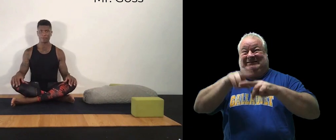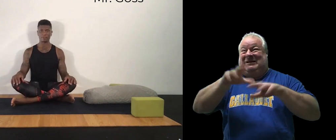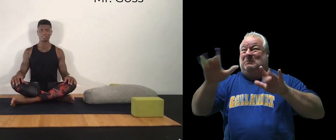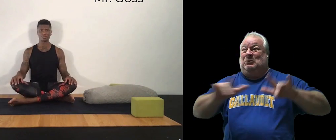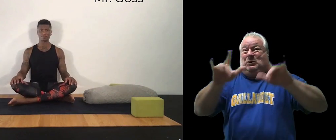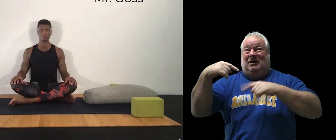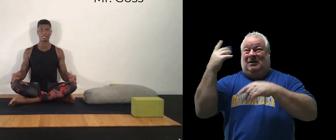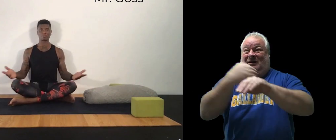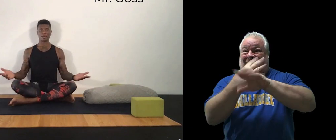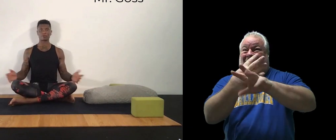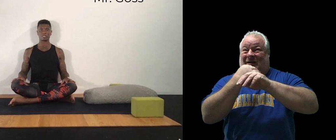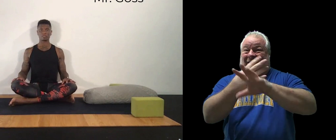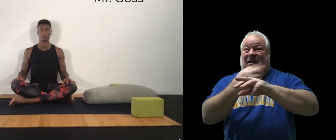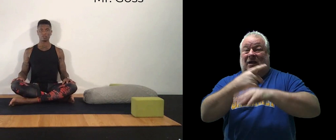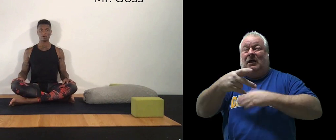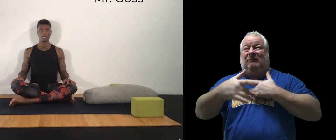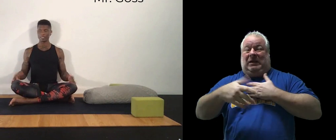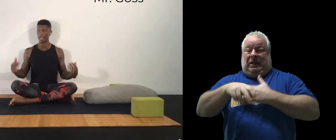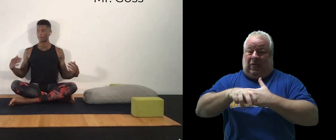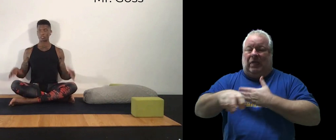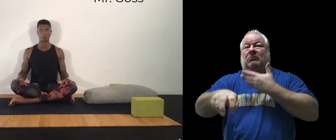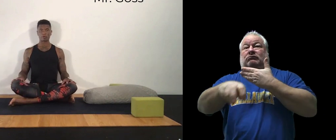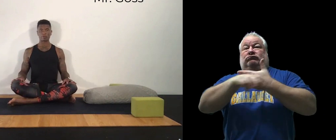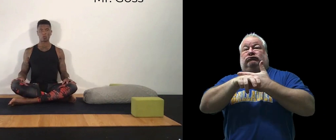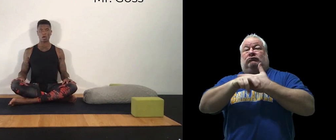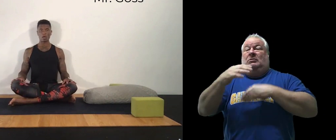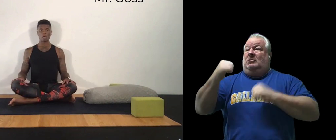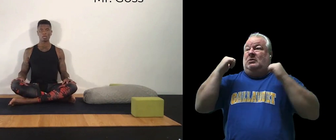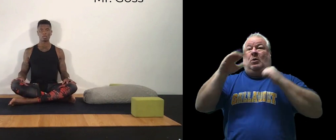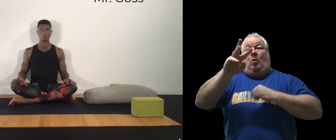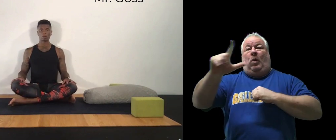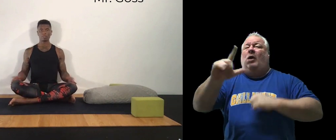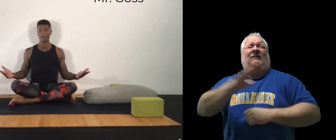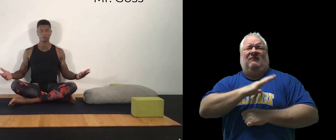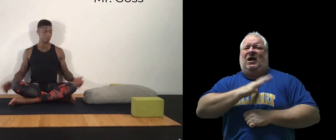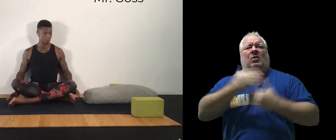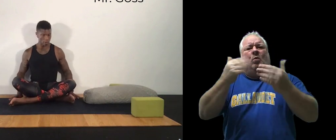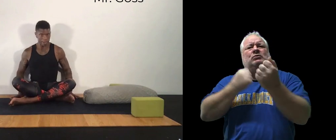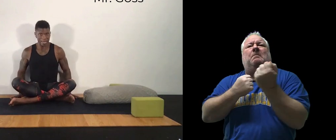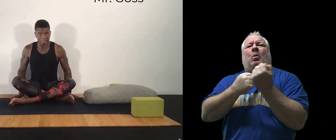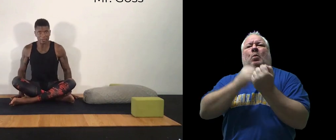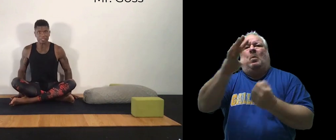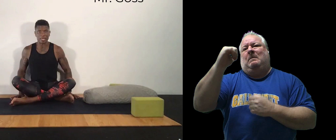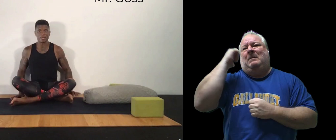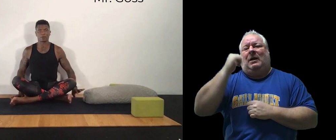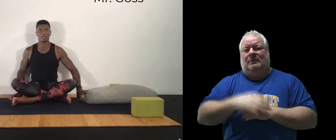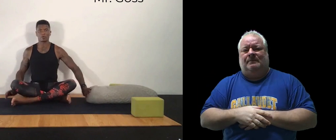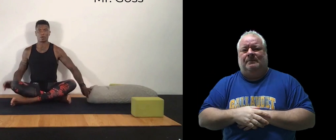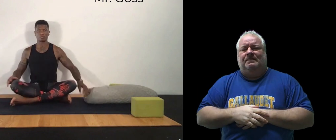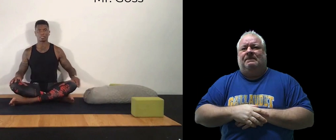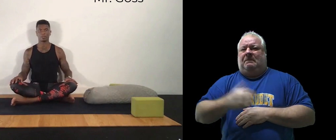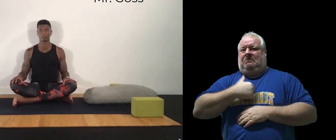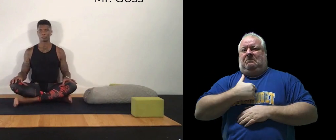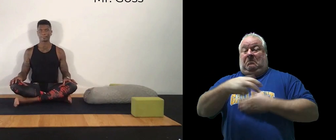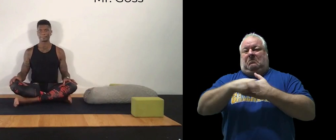a bit, if this makes better sense for you to have the support of the wall, then have the support of the wall. And actually, I'm going to stay here